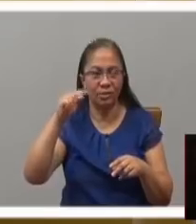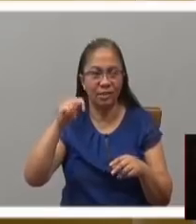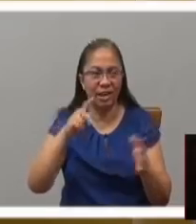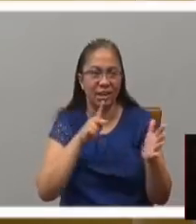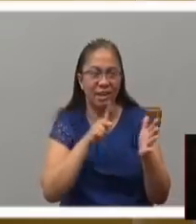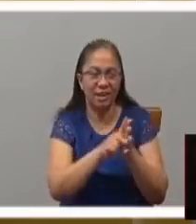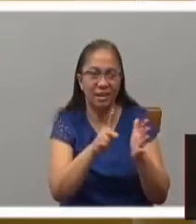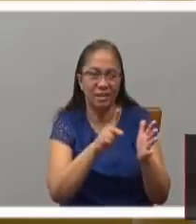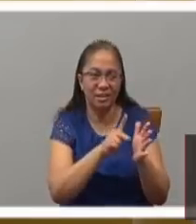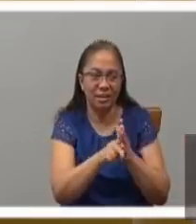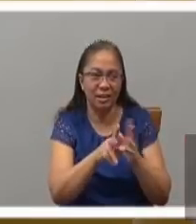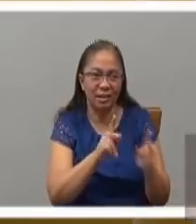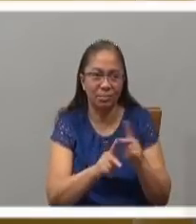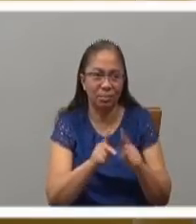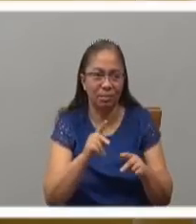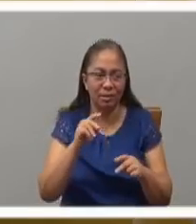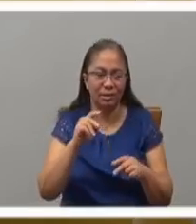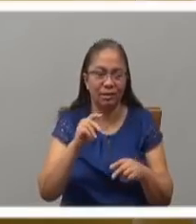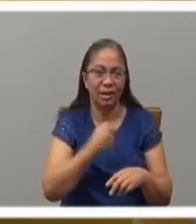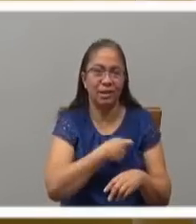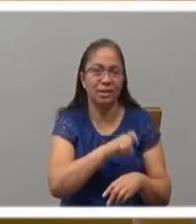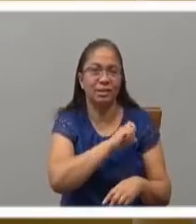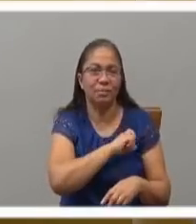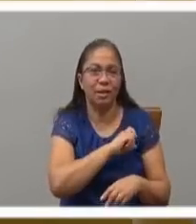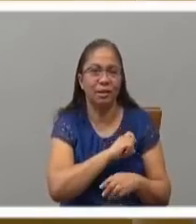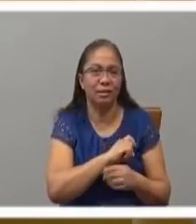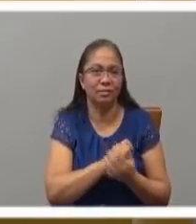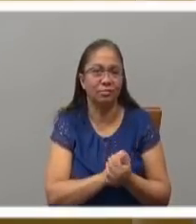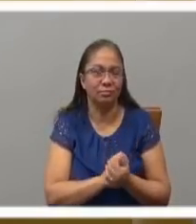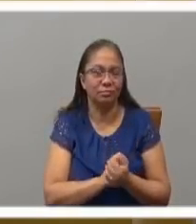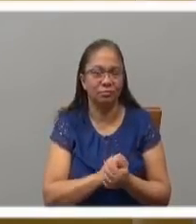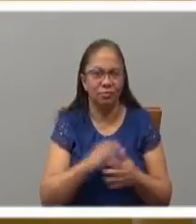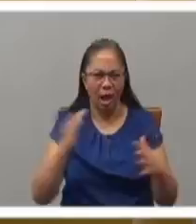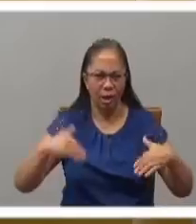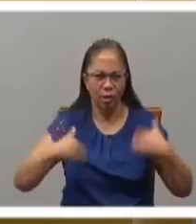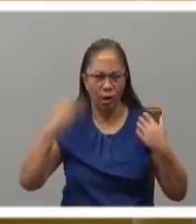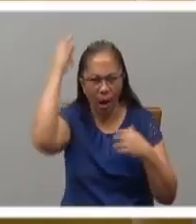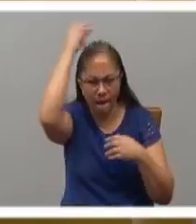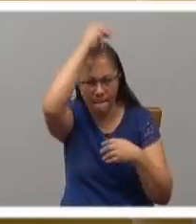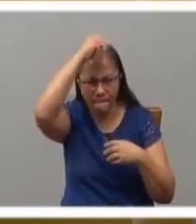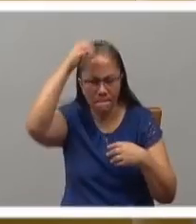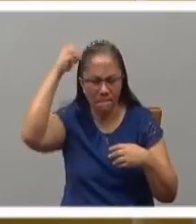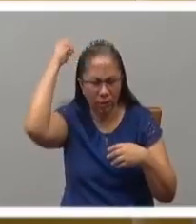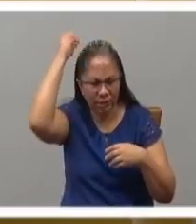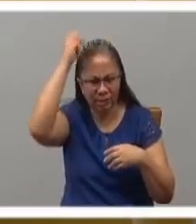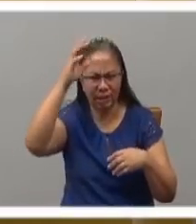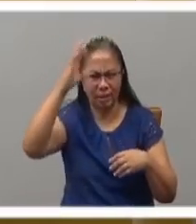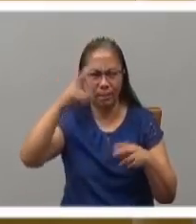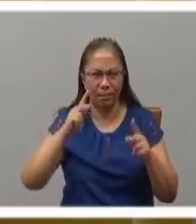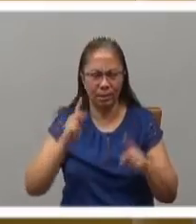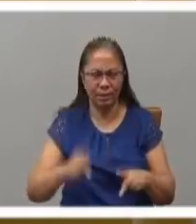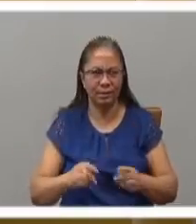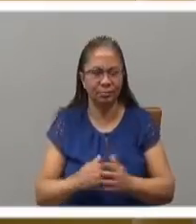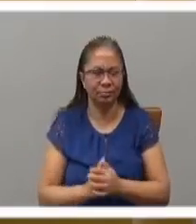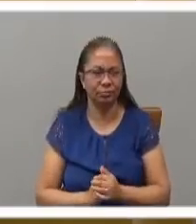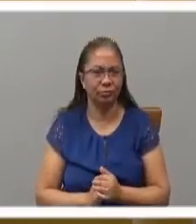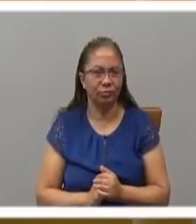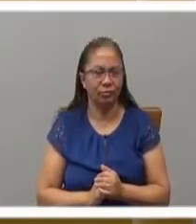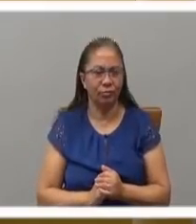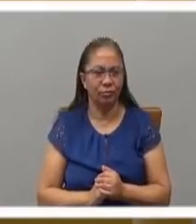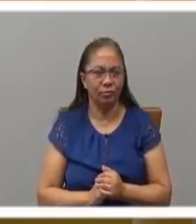Bilbao, Spain, allegedly by a young Muslim. The only